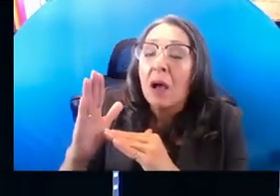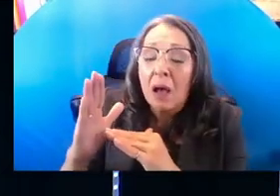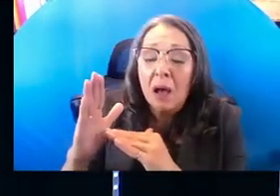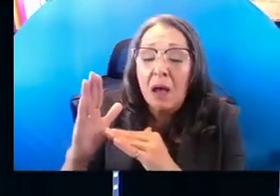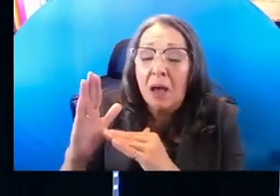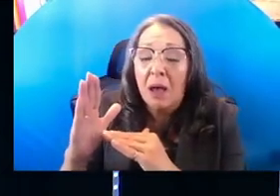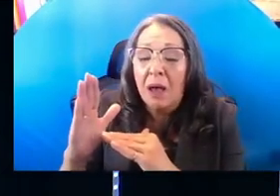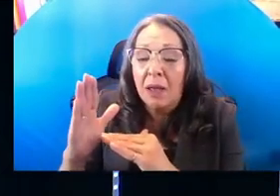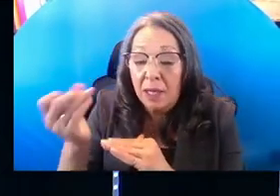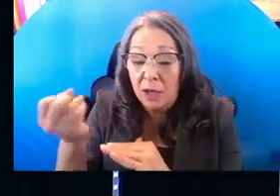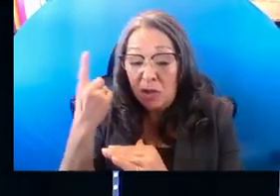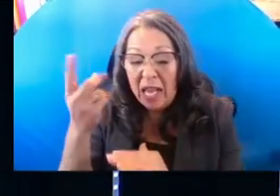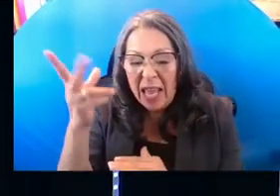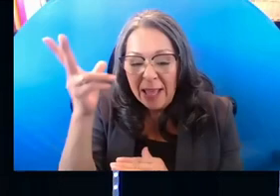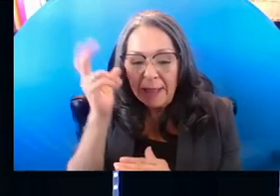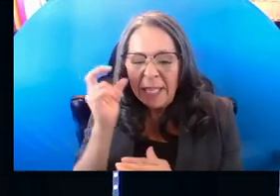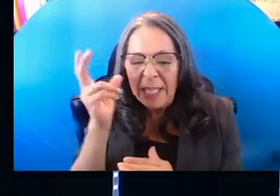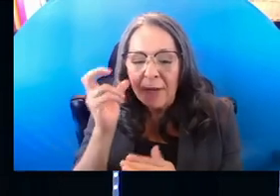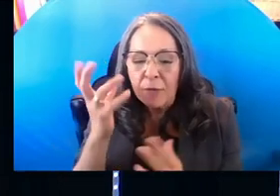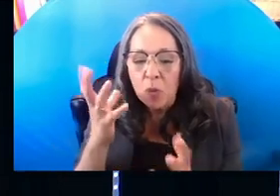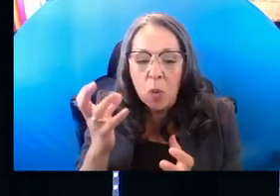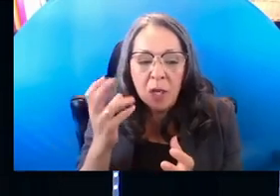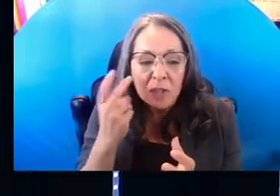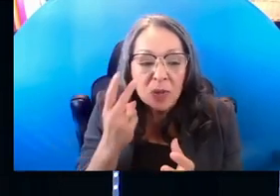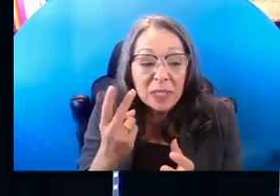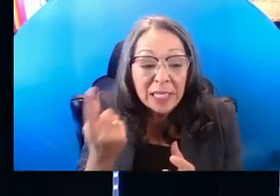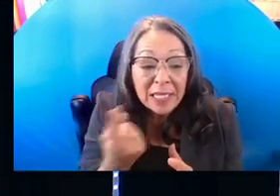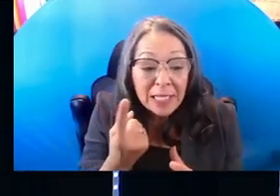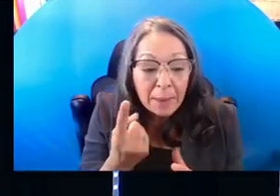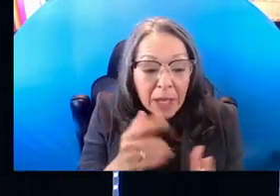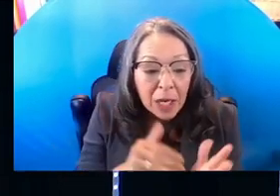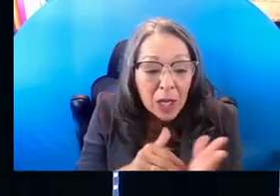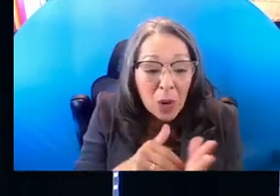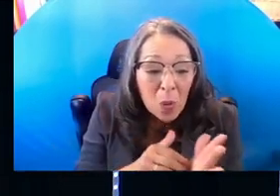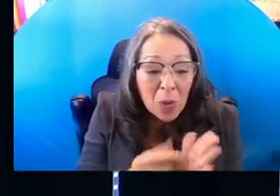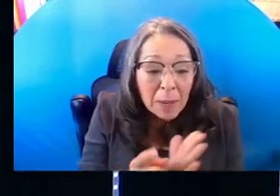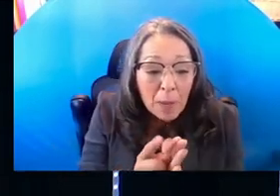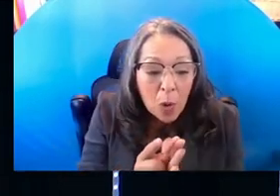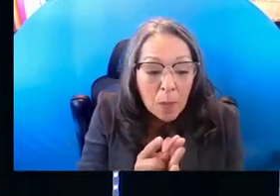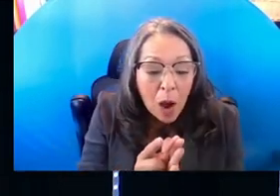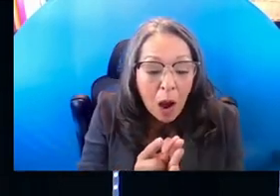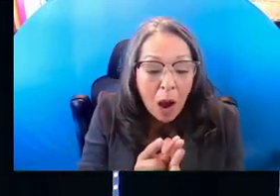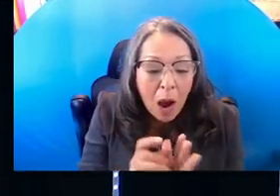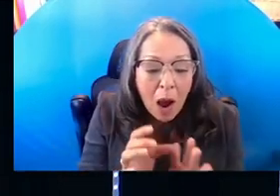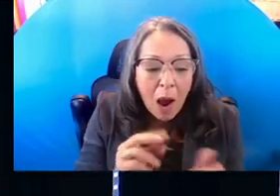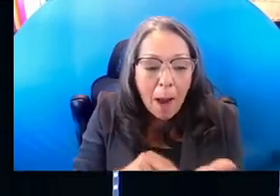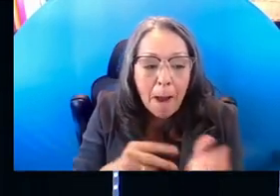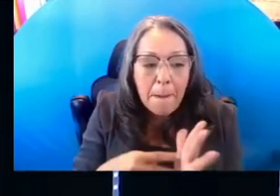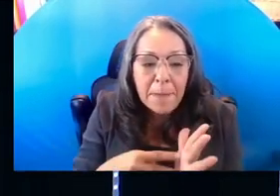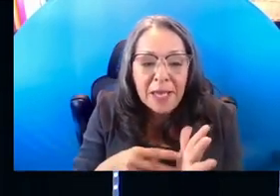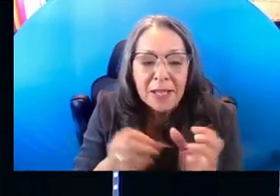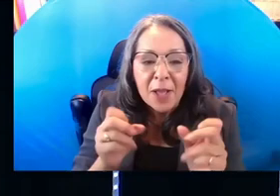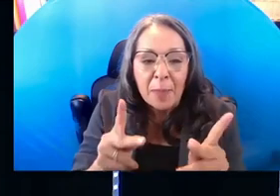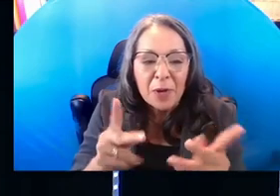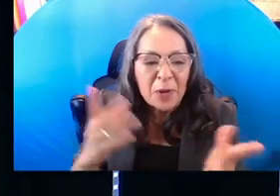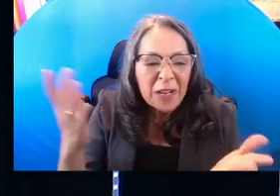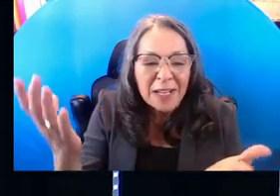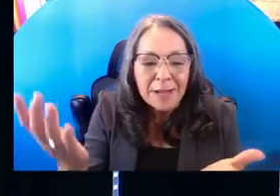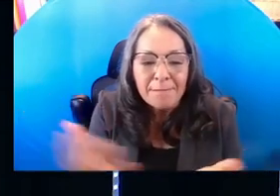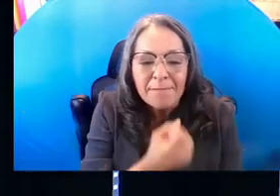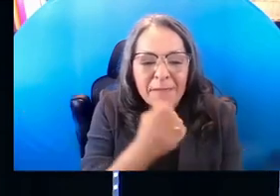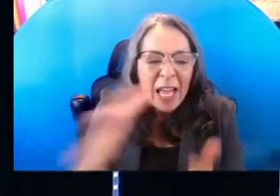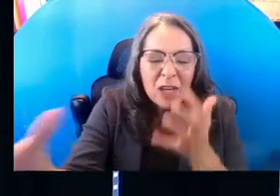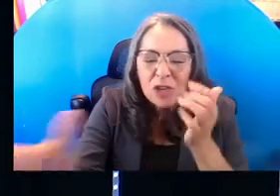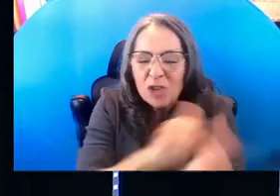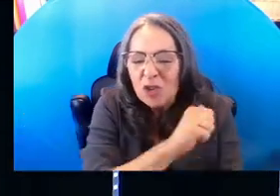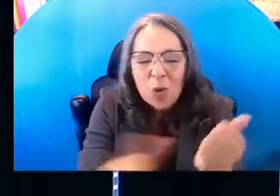But the enemy wants to do this thing to us where he sees as a weak moment for us is an opportunity for him to come in and to destroy all the things that God